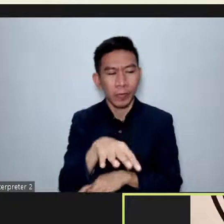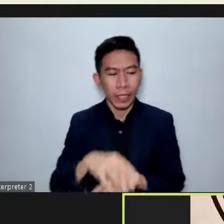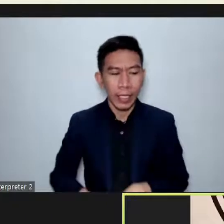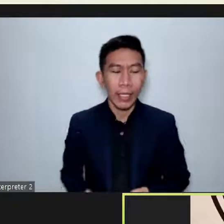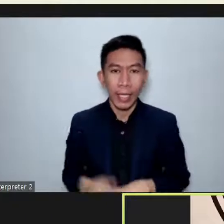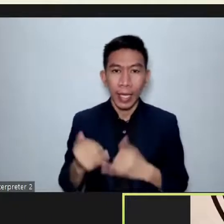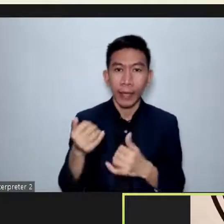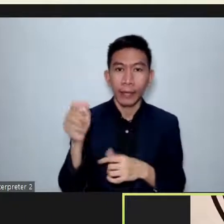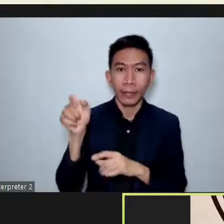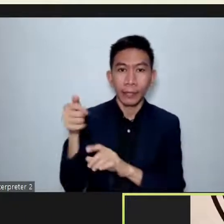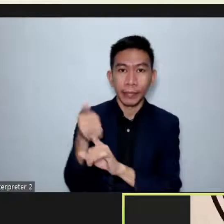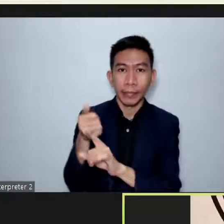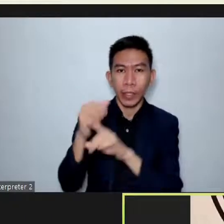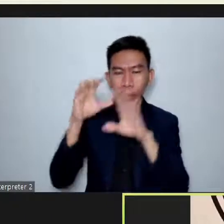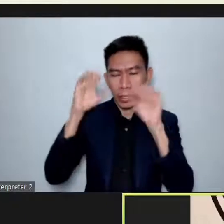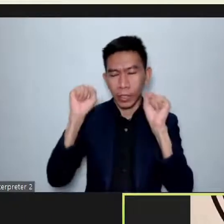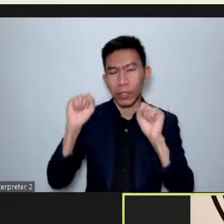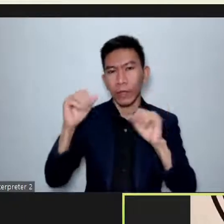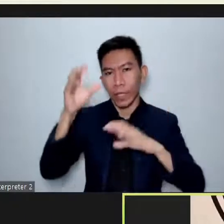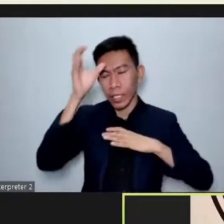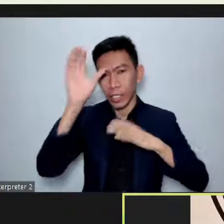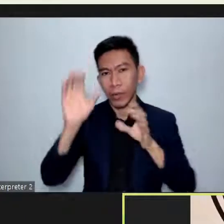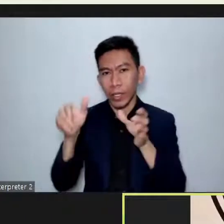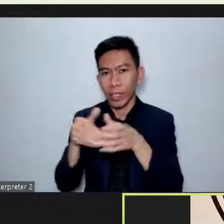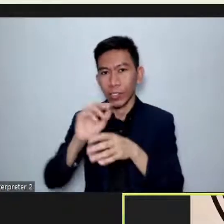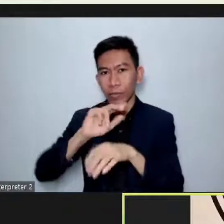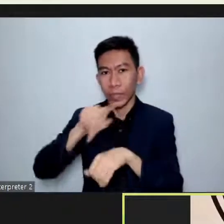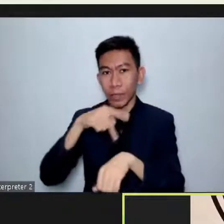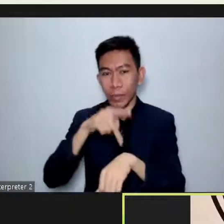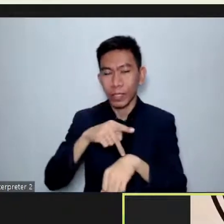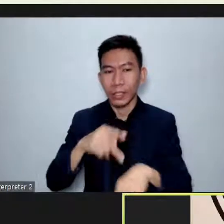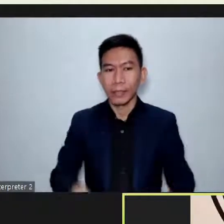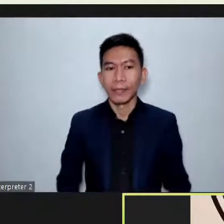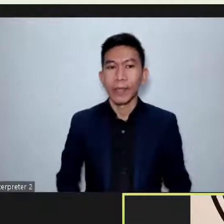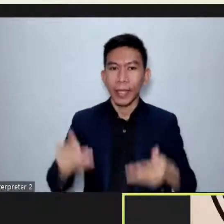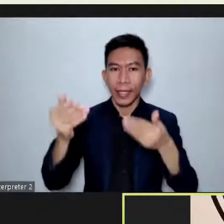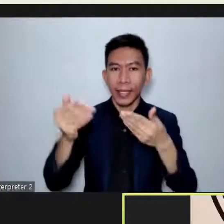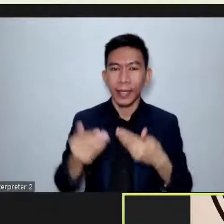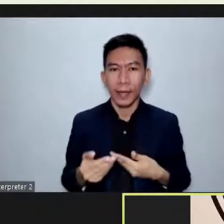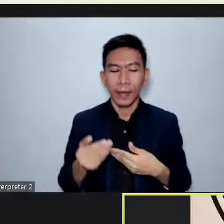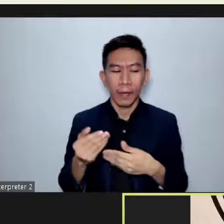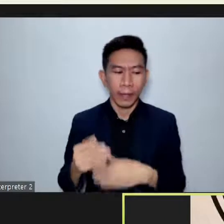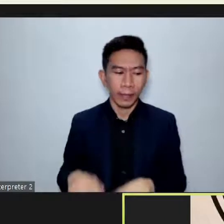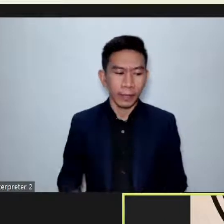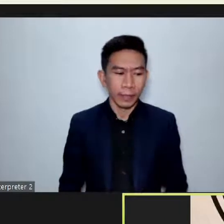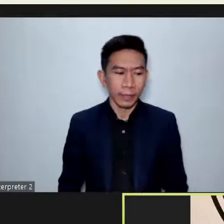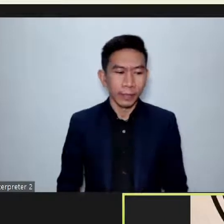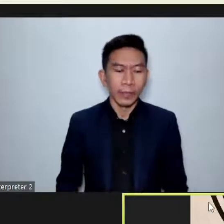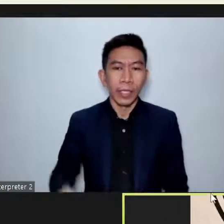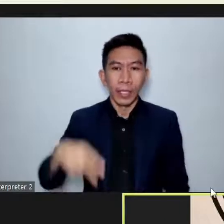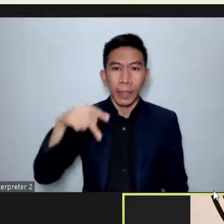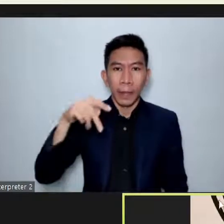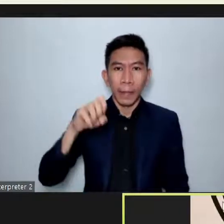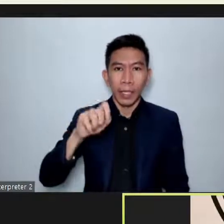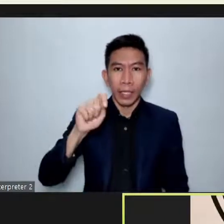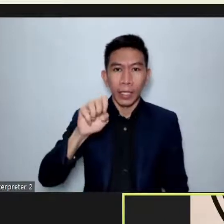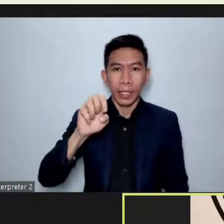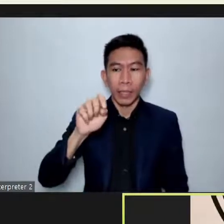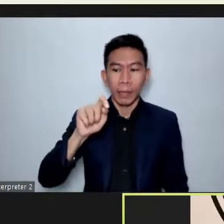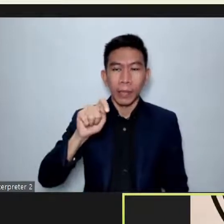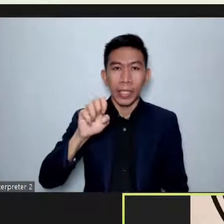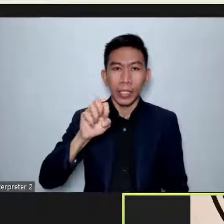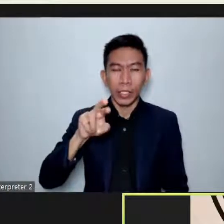the Cancer Coalition Philippines. Let us warmly welcome Mr. Pitel Por Perez.